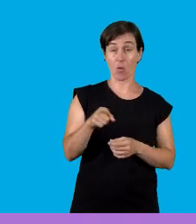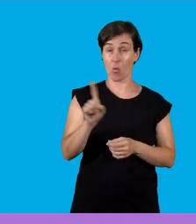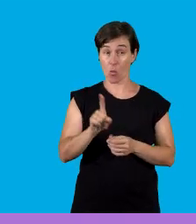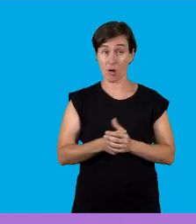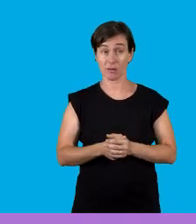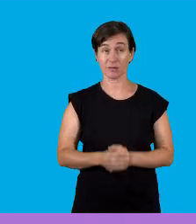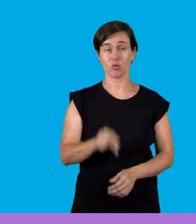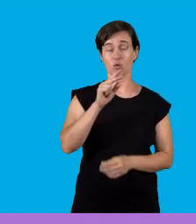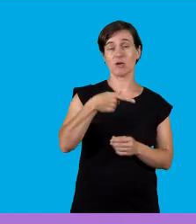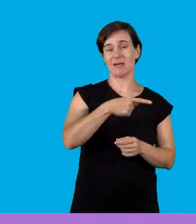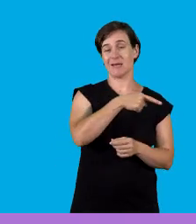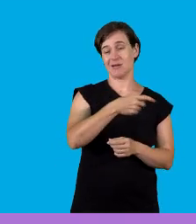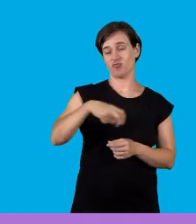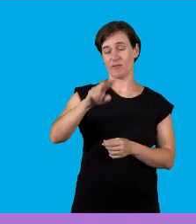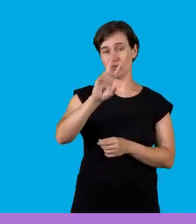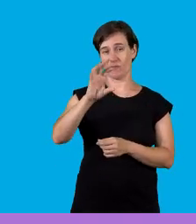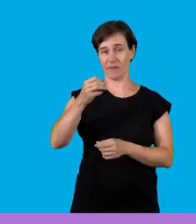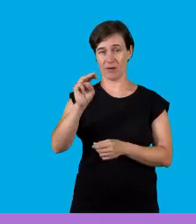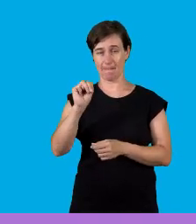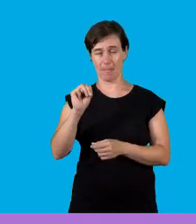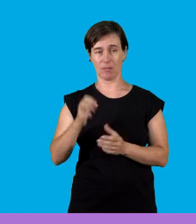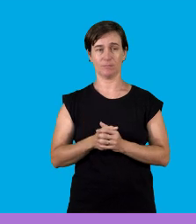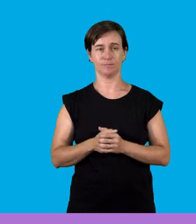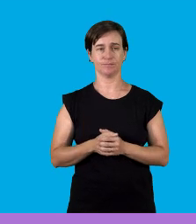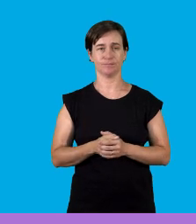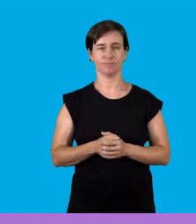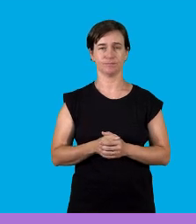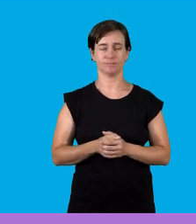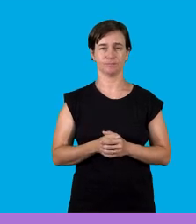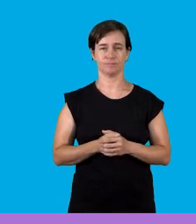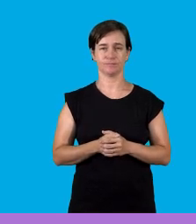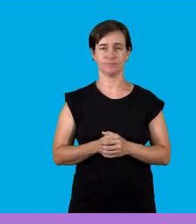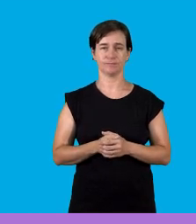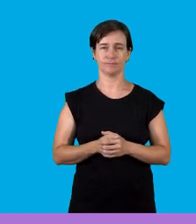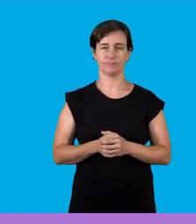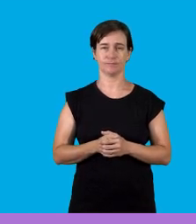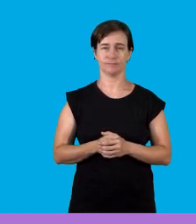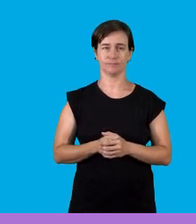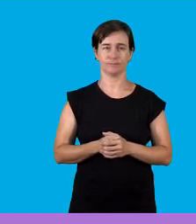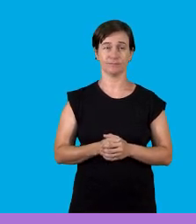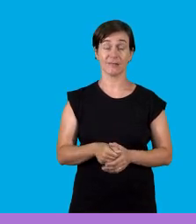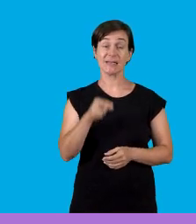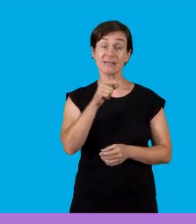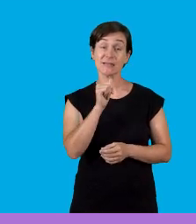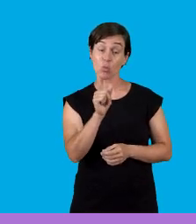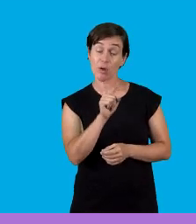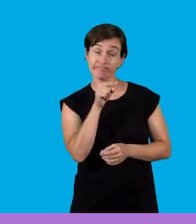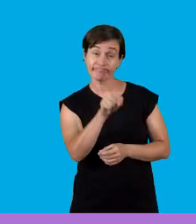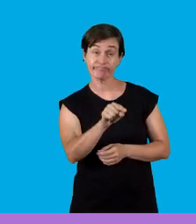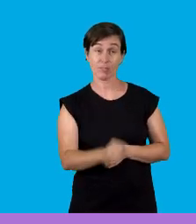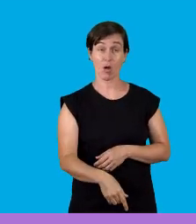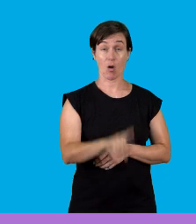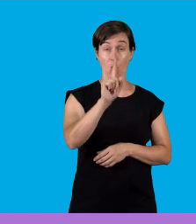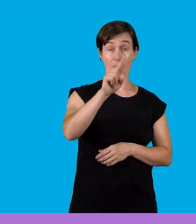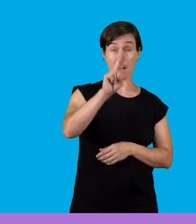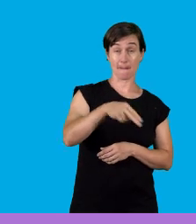traveling 250 miles. Now let's look at our graph, but before we get to that point, here a note was